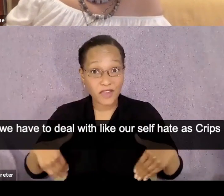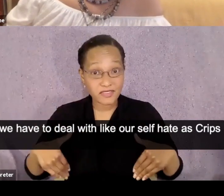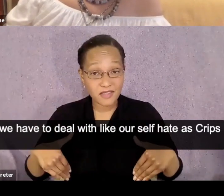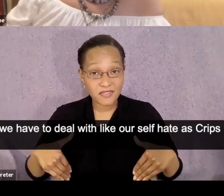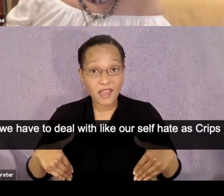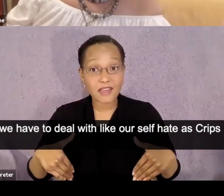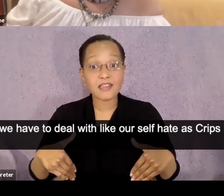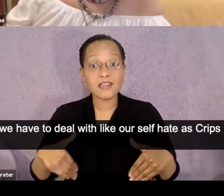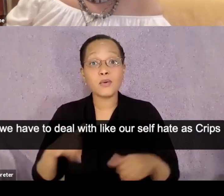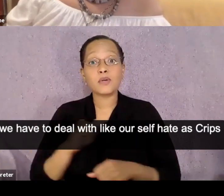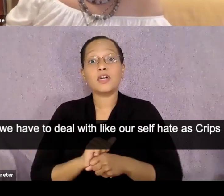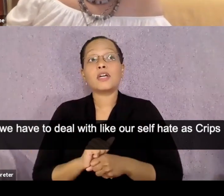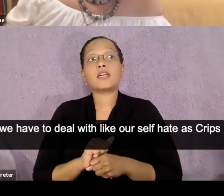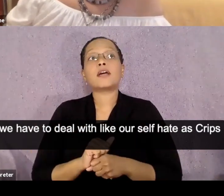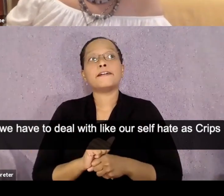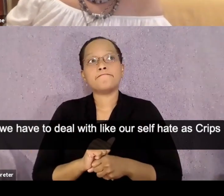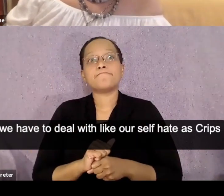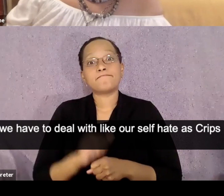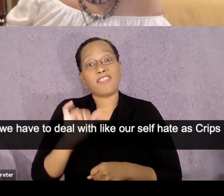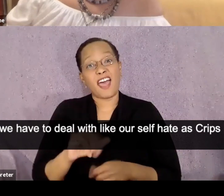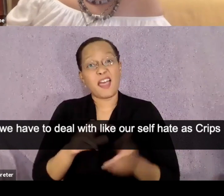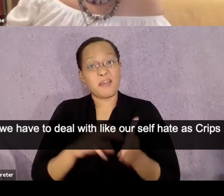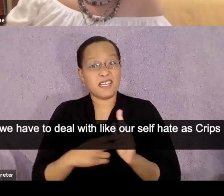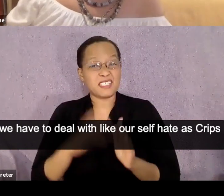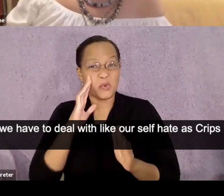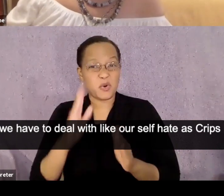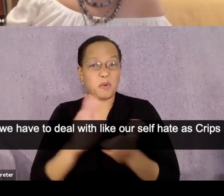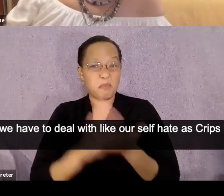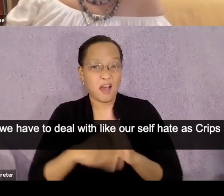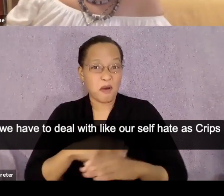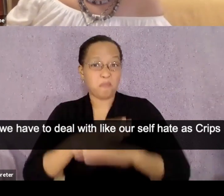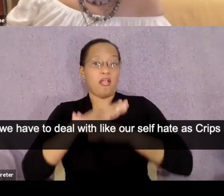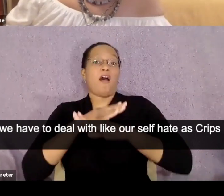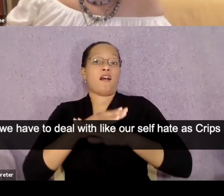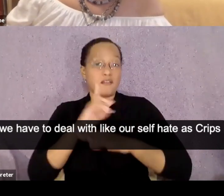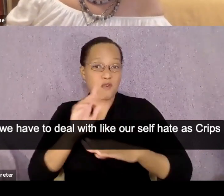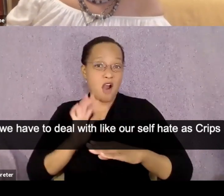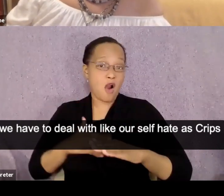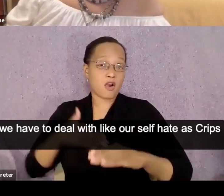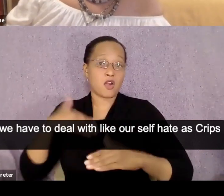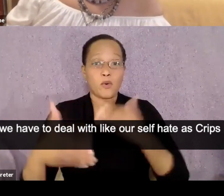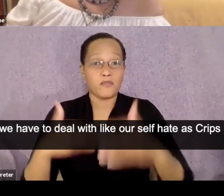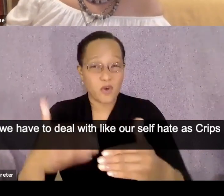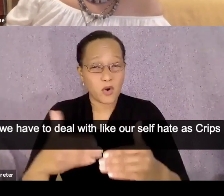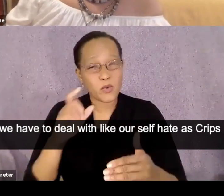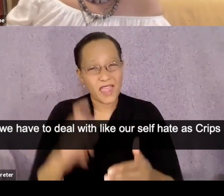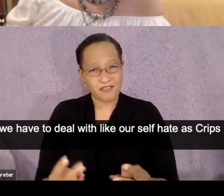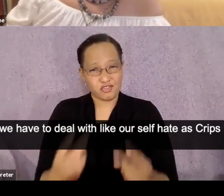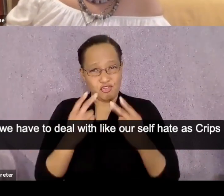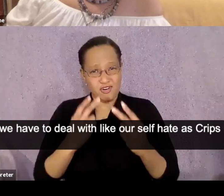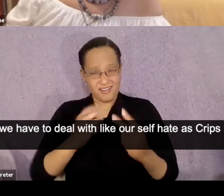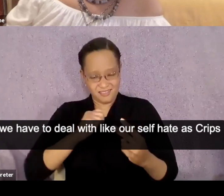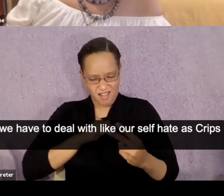kind of things that we trip over, like we have to deal with, like our self-hate as Crips